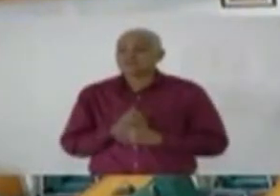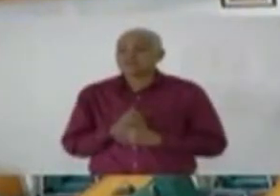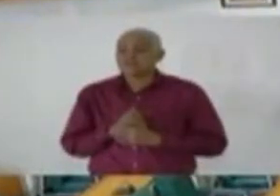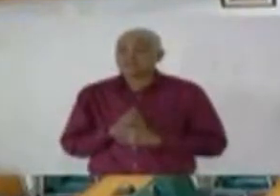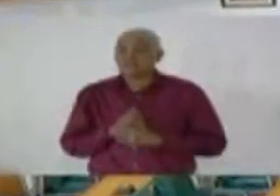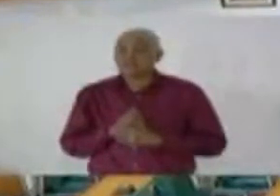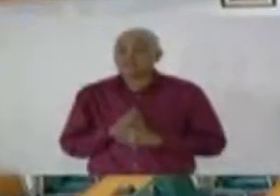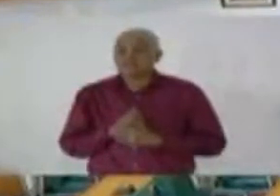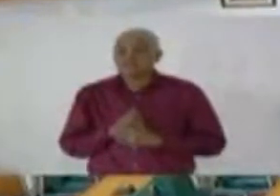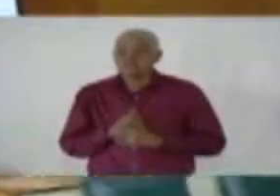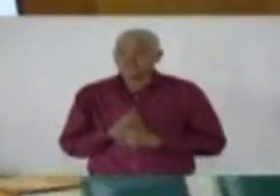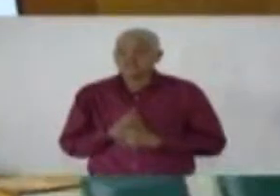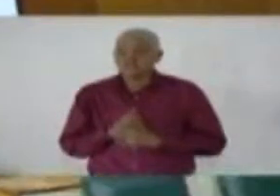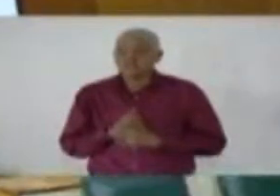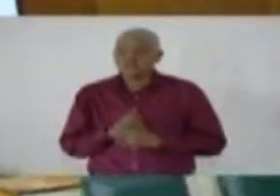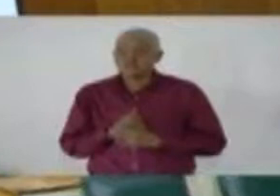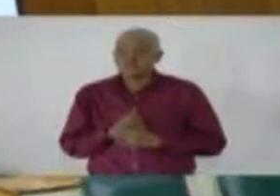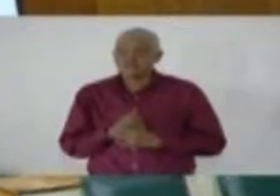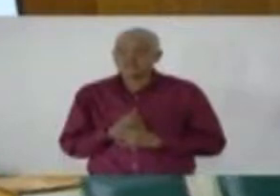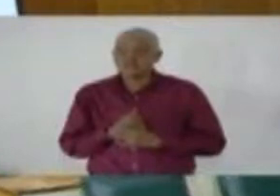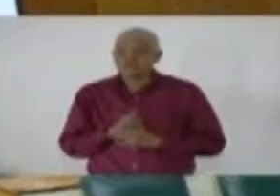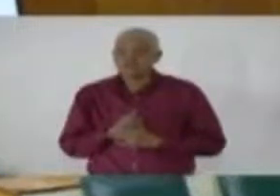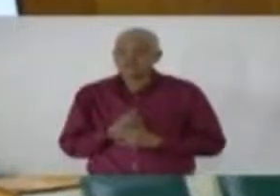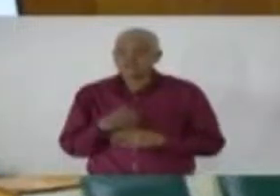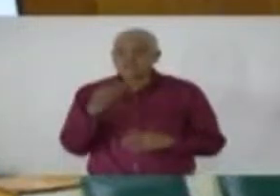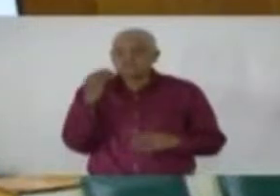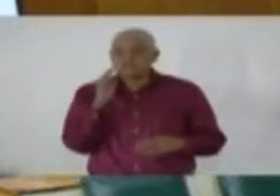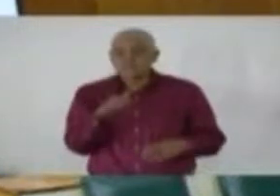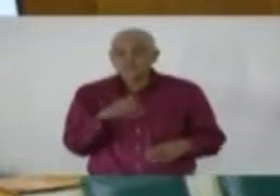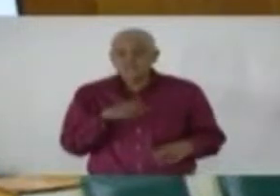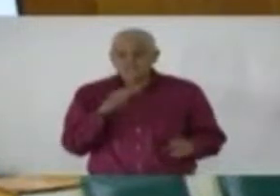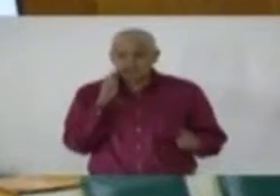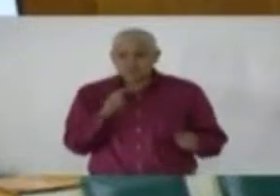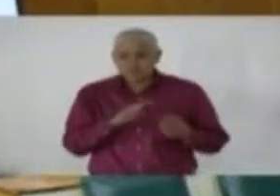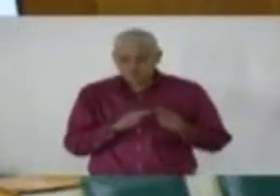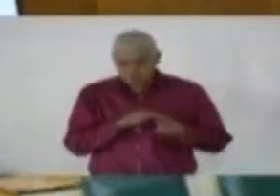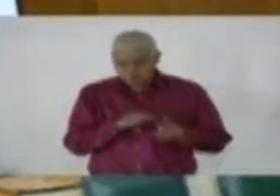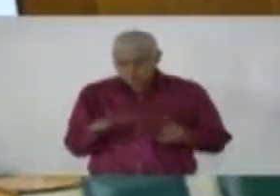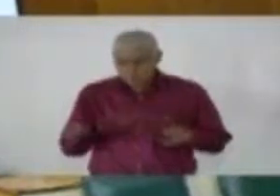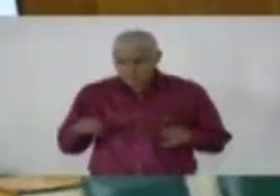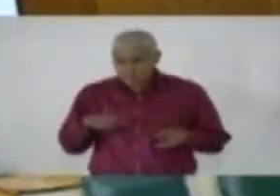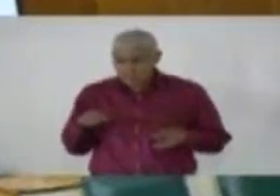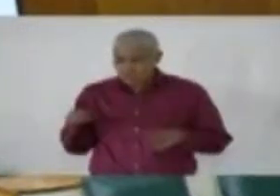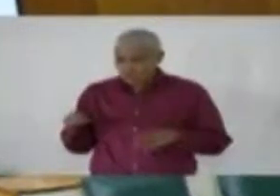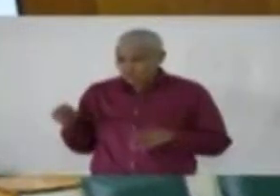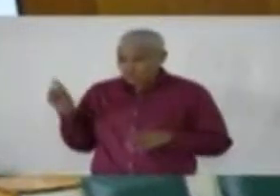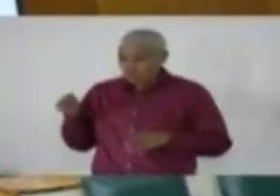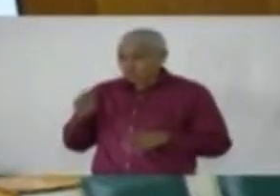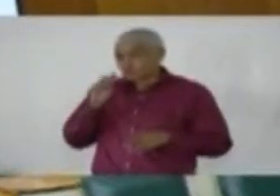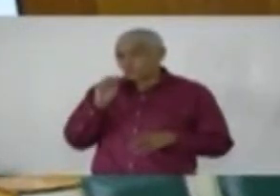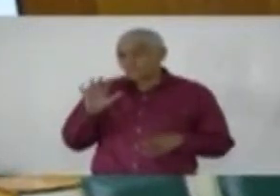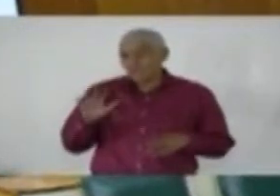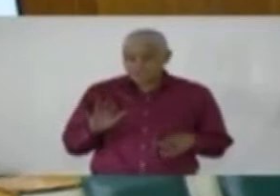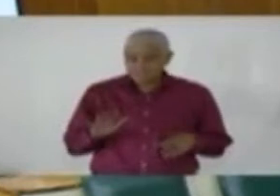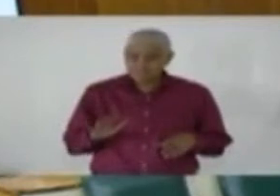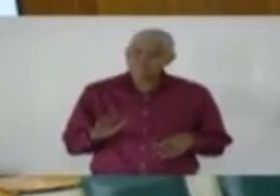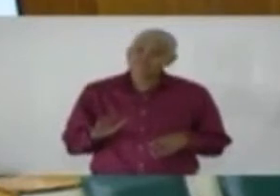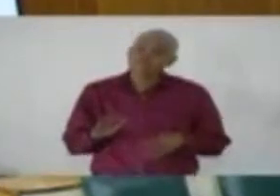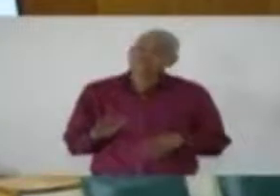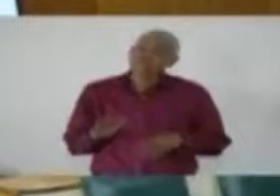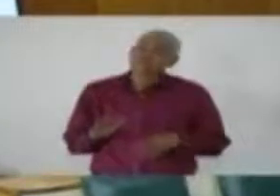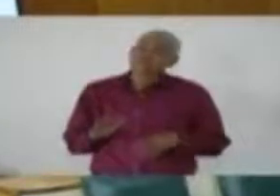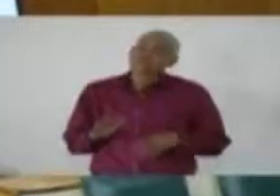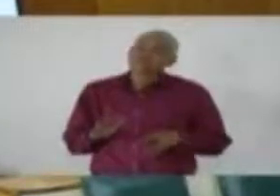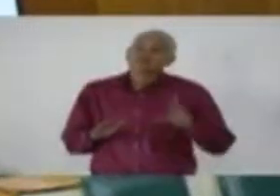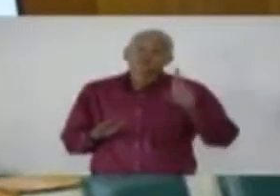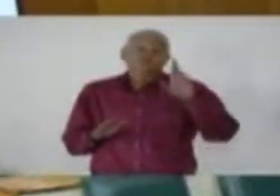So I said, look, I'm looking at these numbers. So I went back to 2005. And the